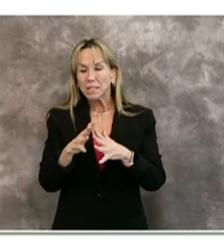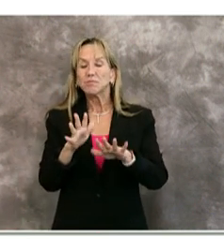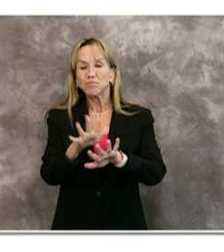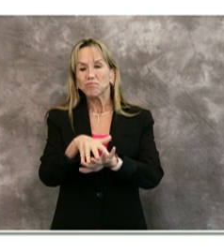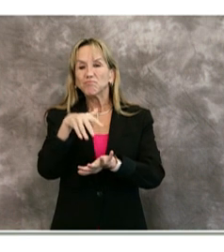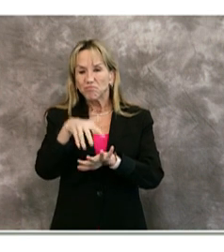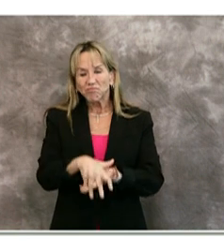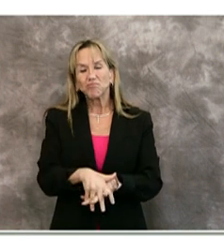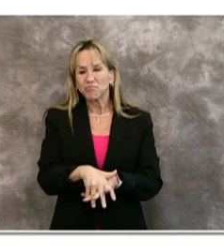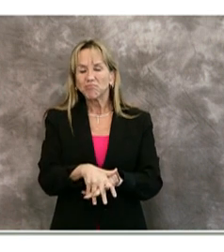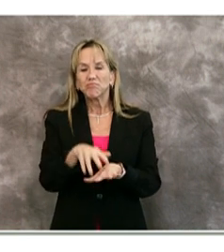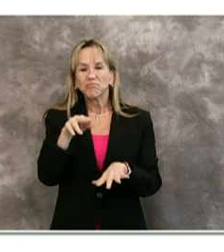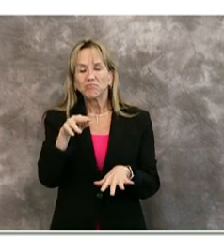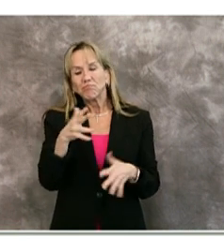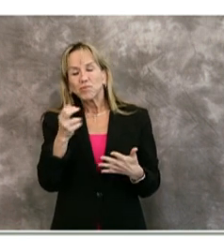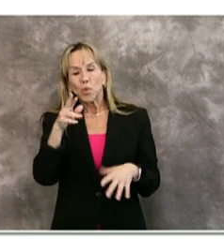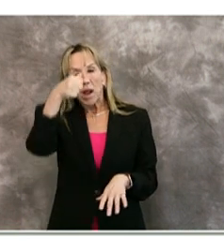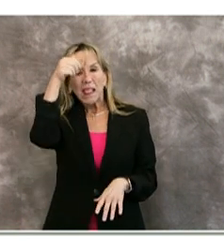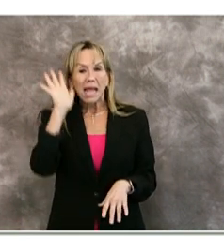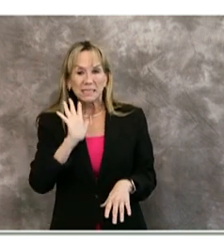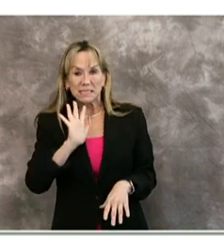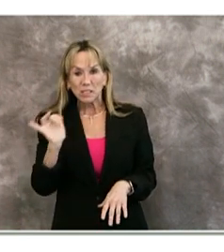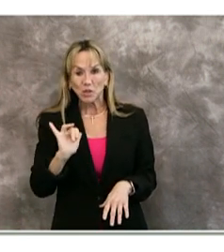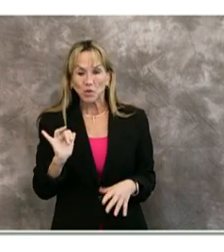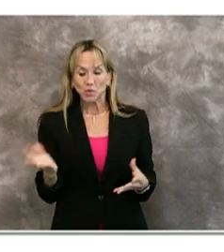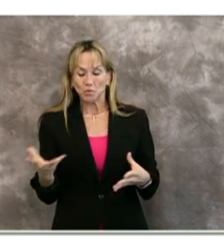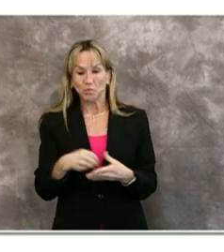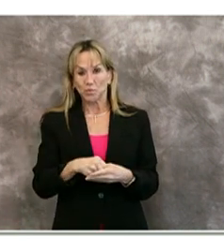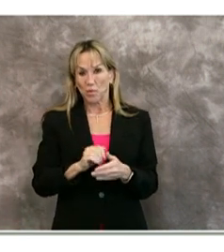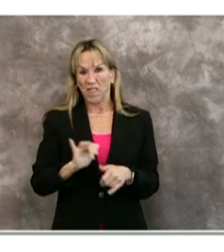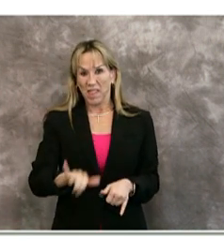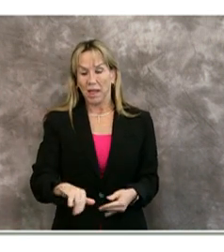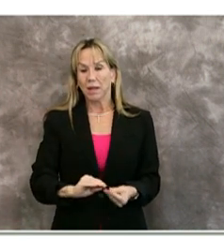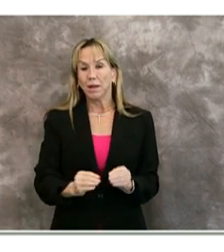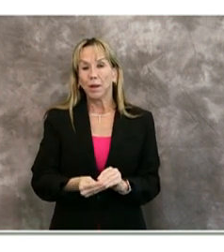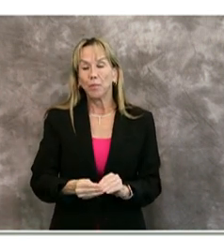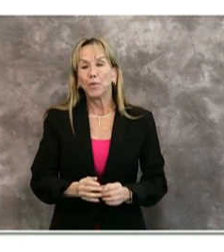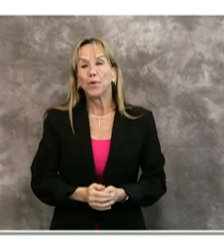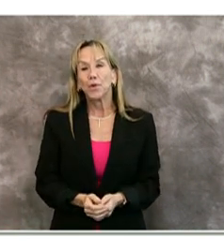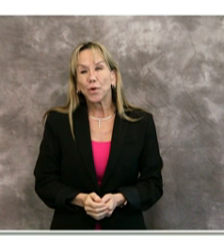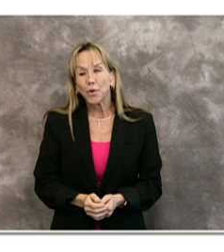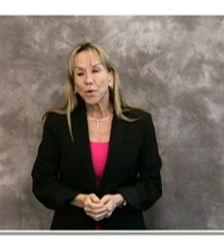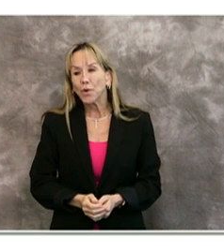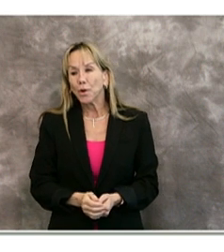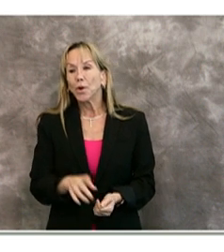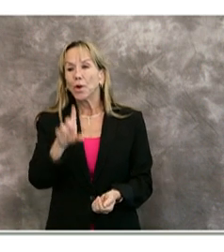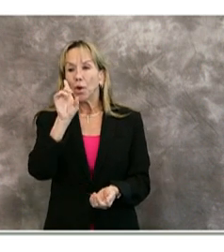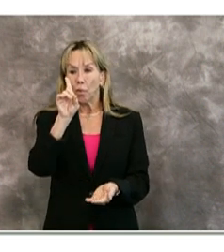or Alaskans. And